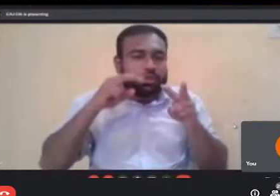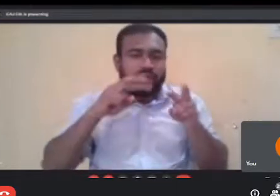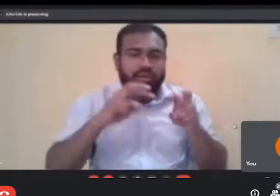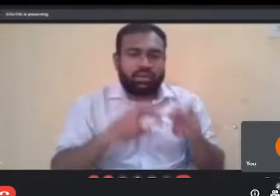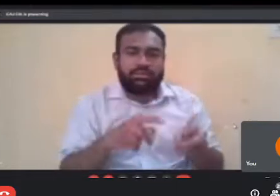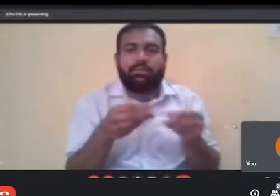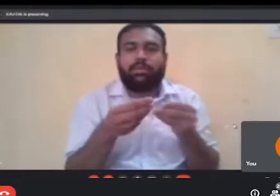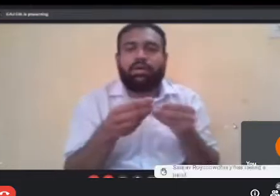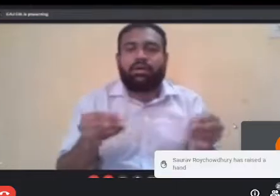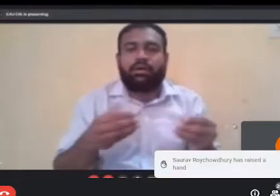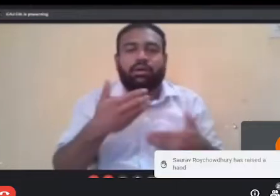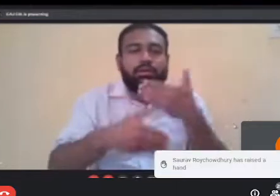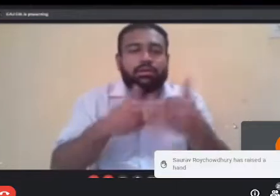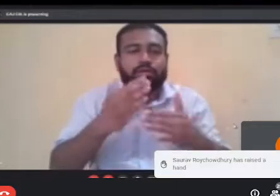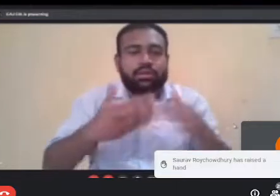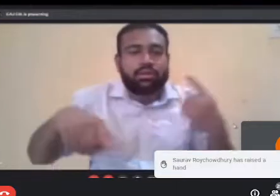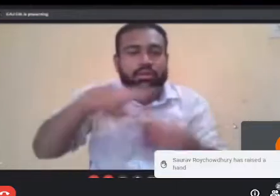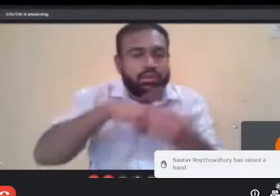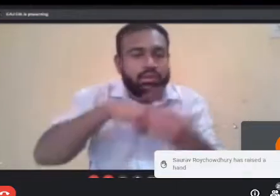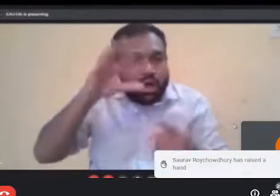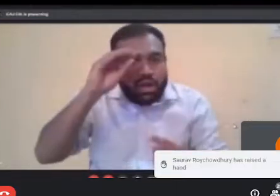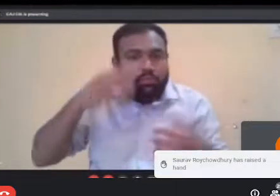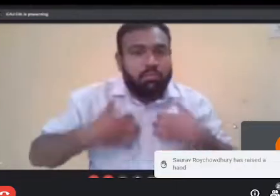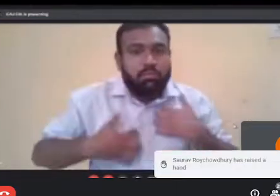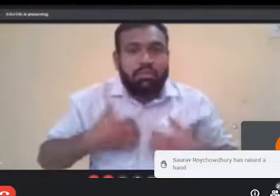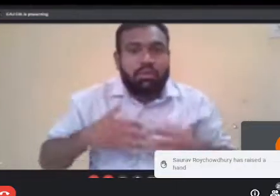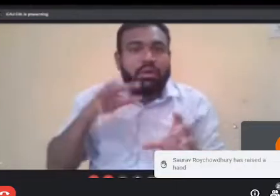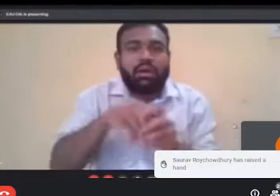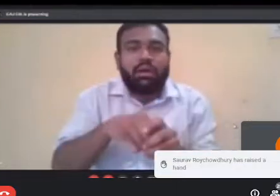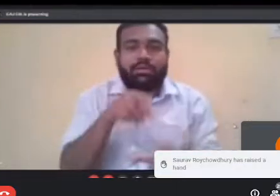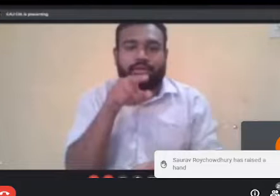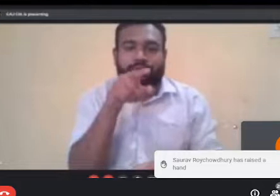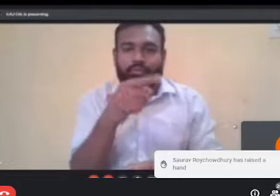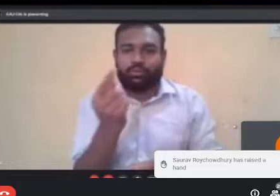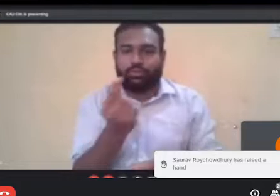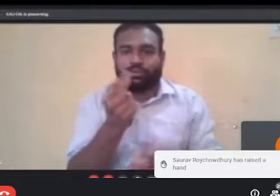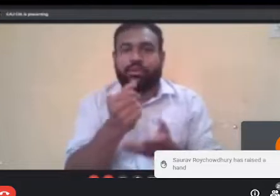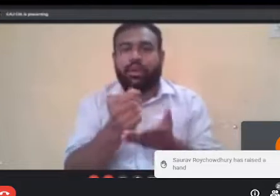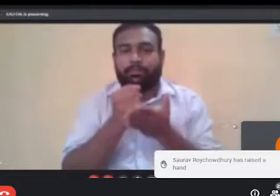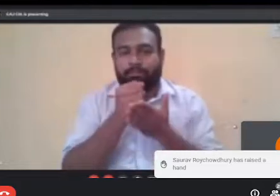collect and we have to research, and that will be a material for